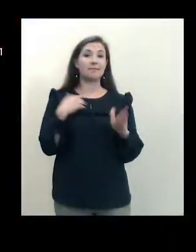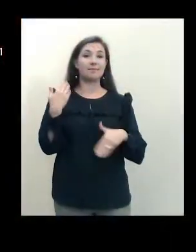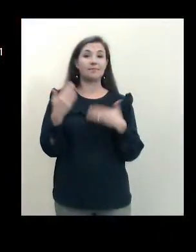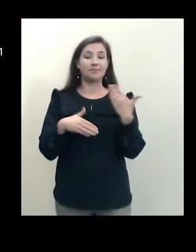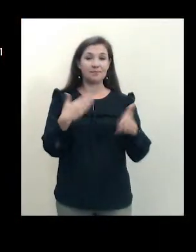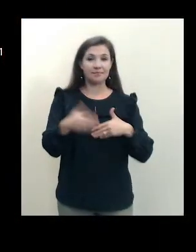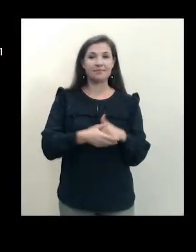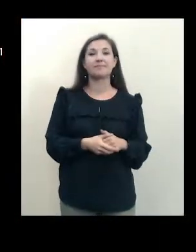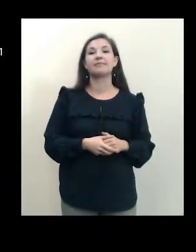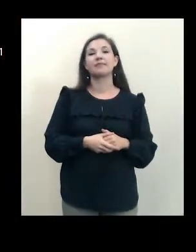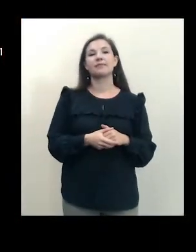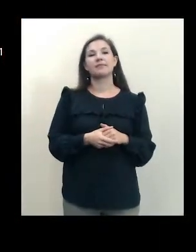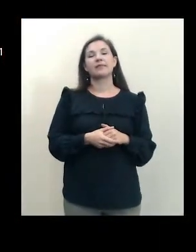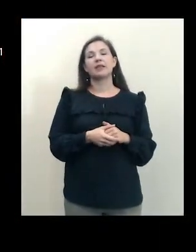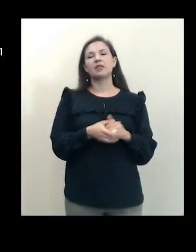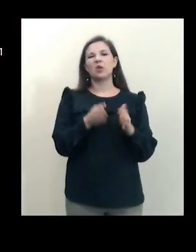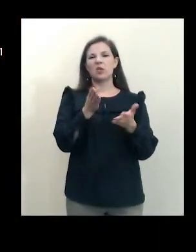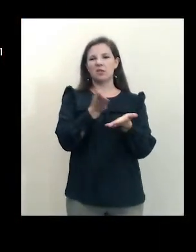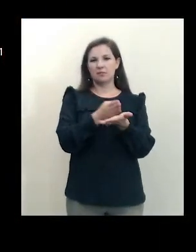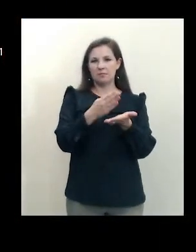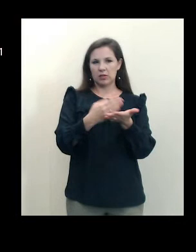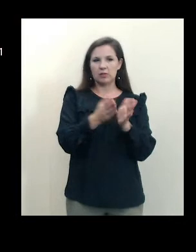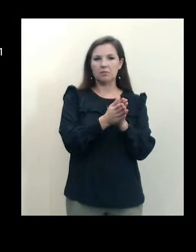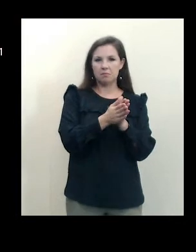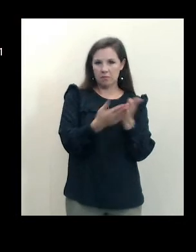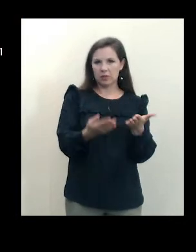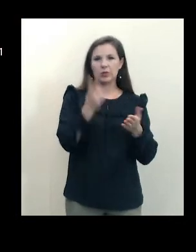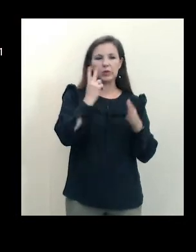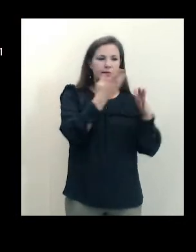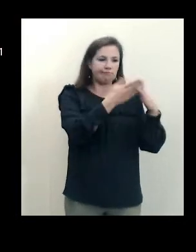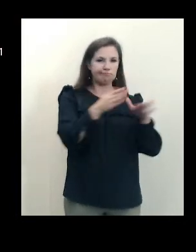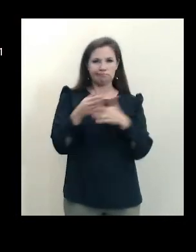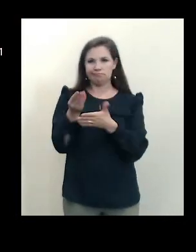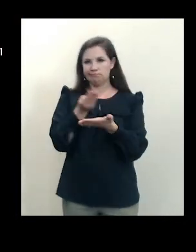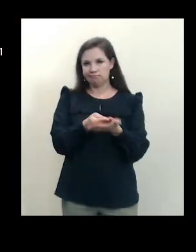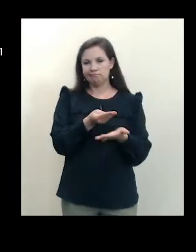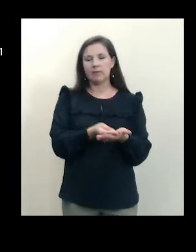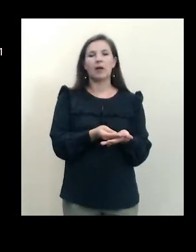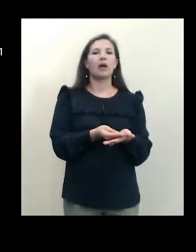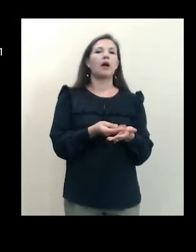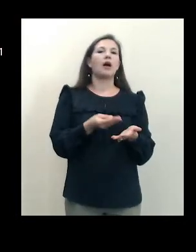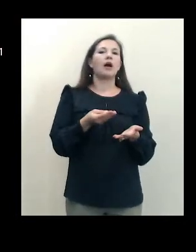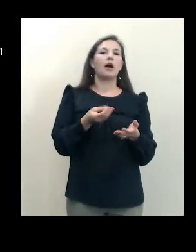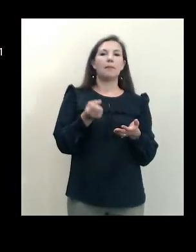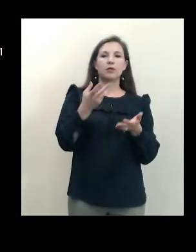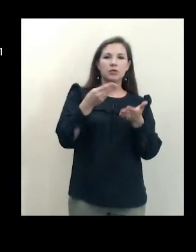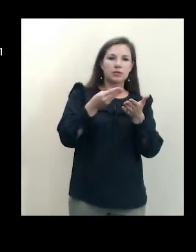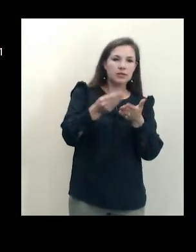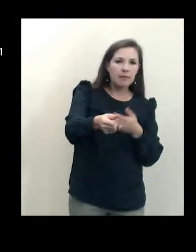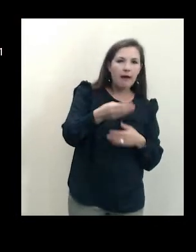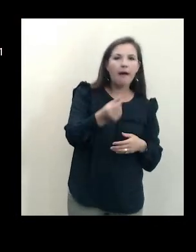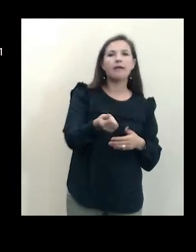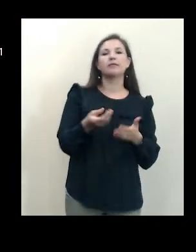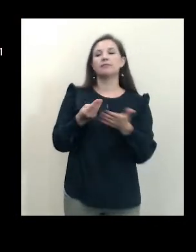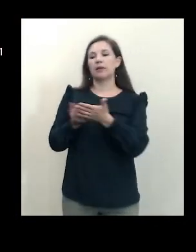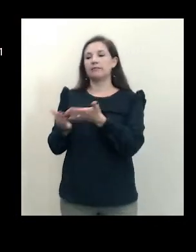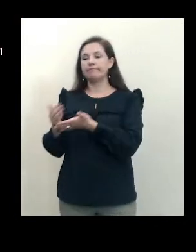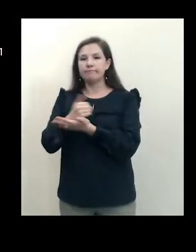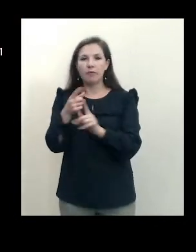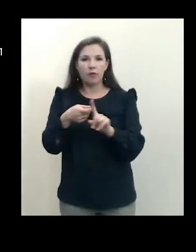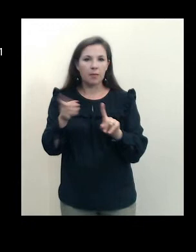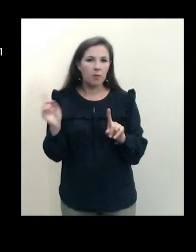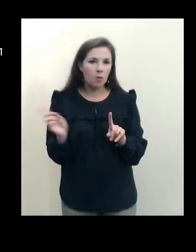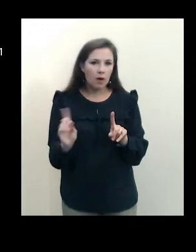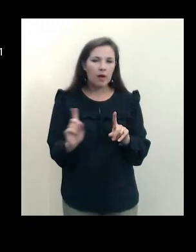have breakdowns in the budget books. You'll find this in the executive summary on the expenses as well as the revenue lines, where they're coming